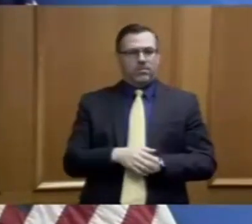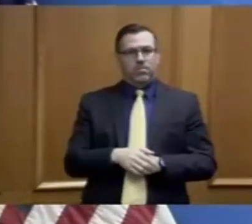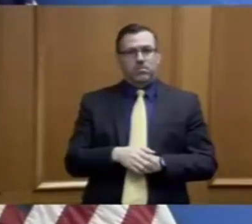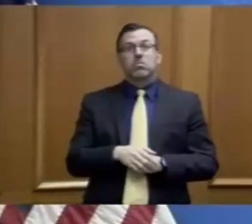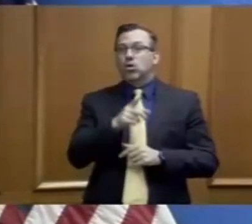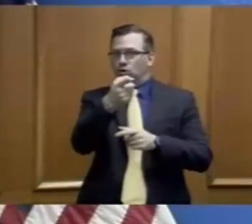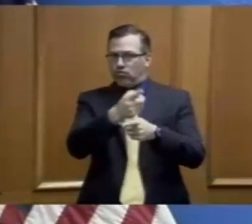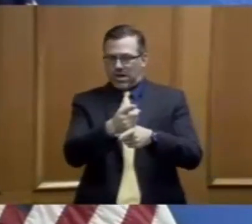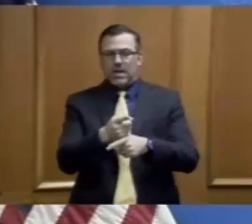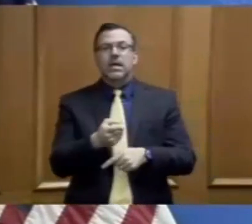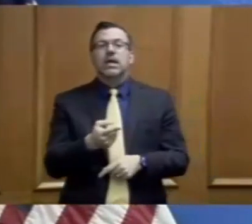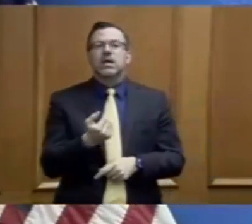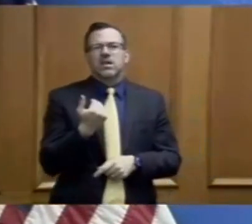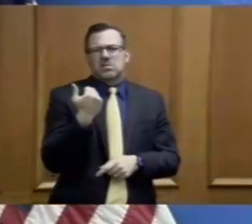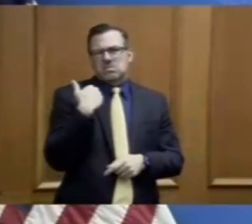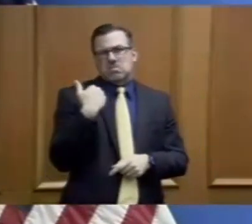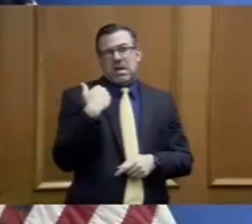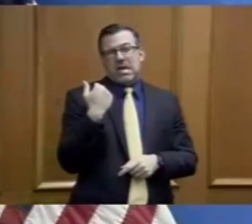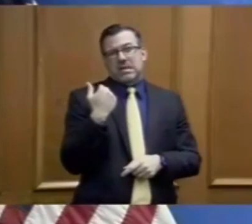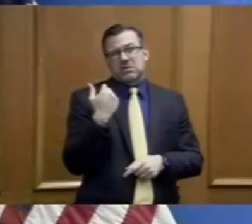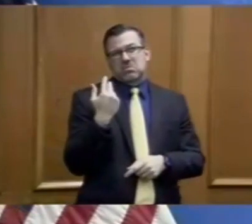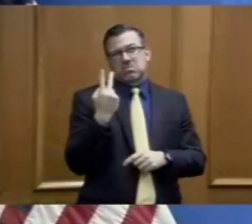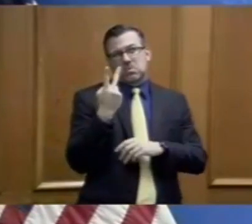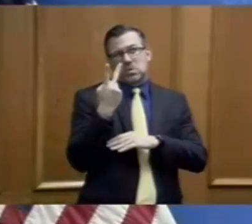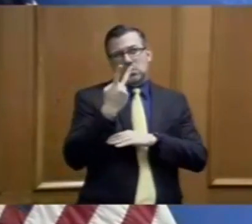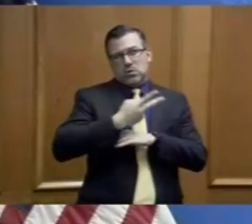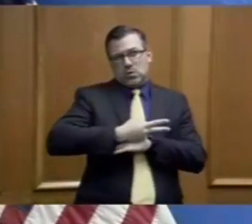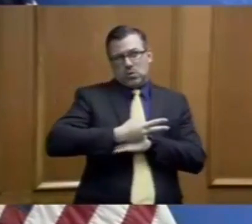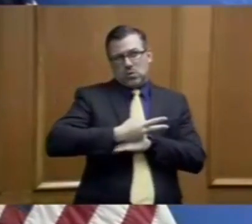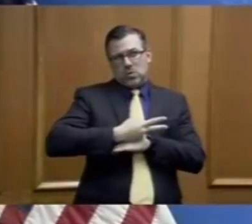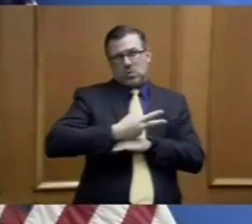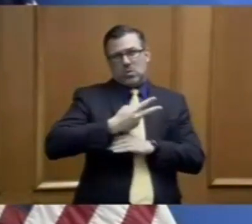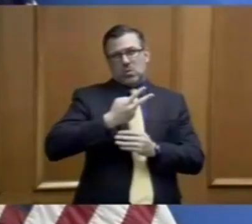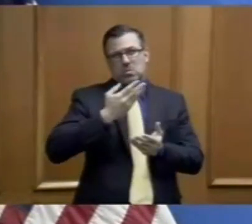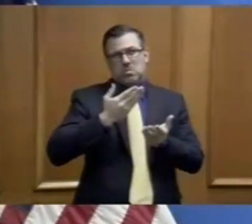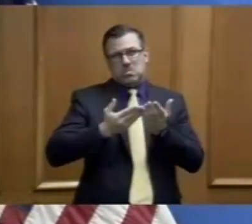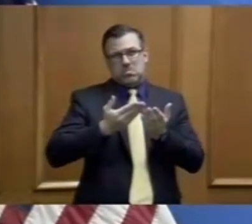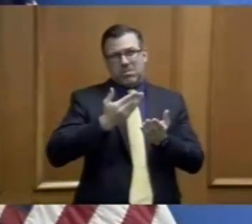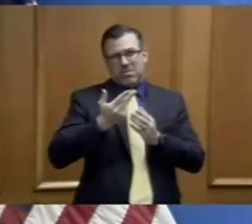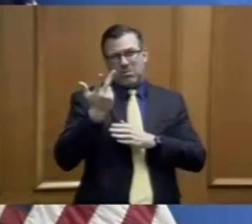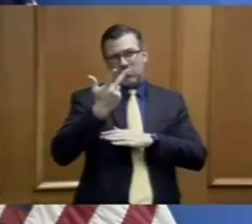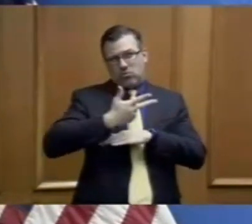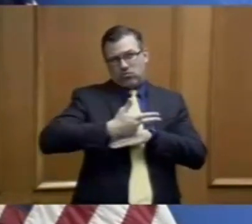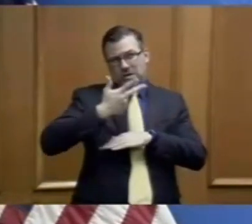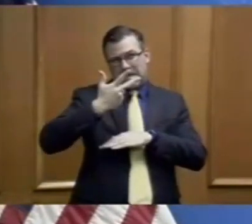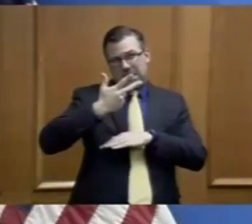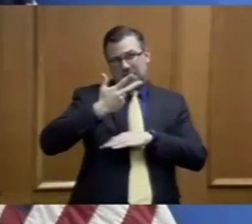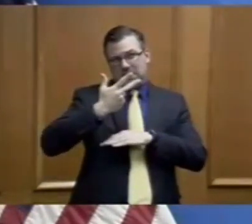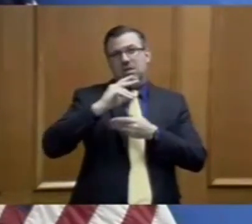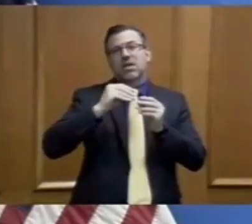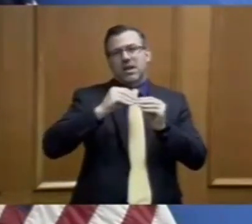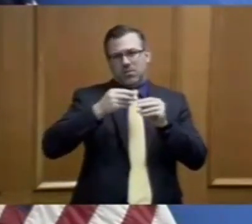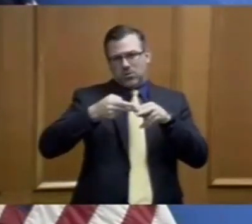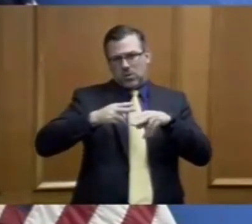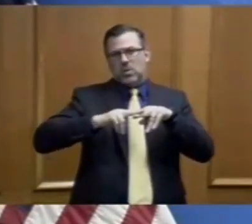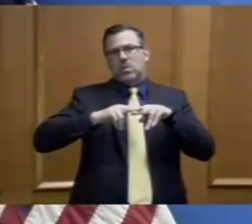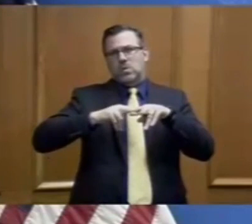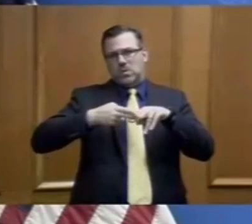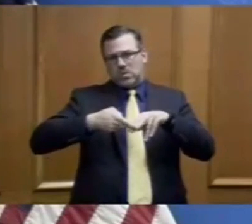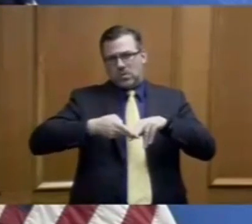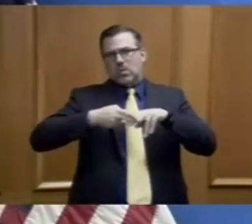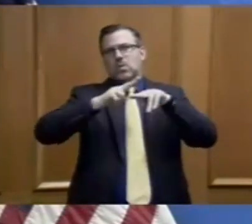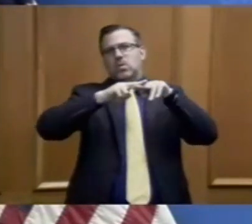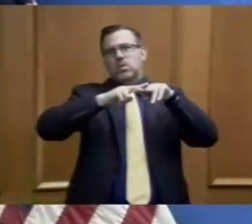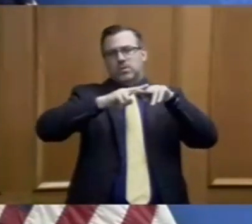numbers over the last 2 and perhaps even the last 3 days are a little bit higher, and it tells you